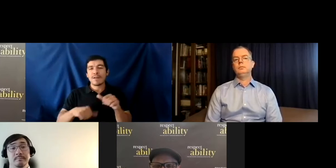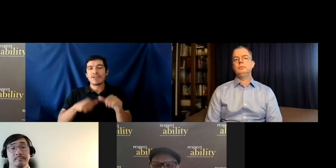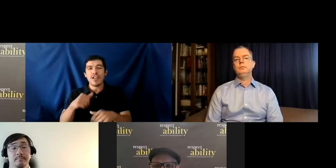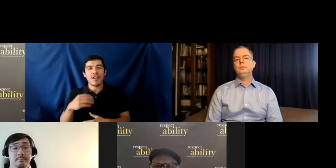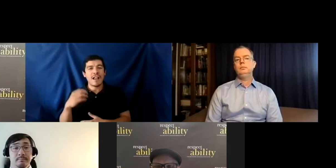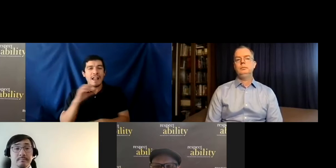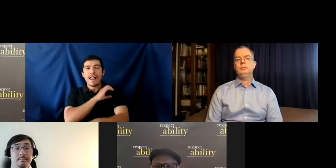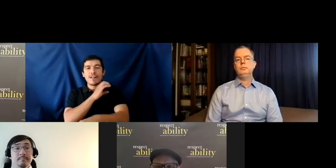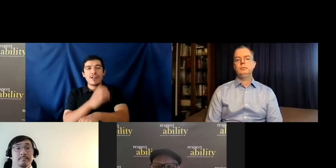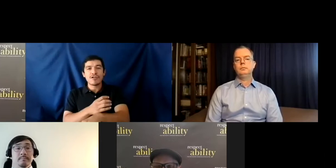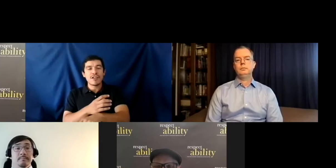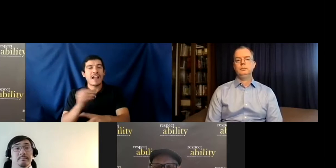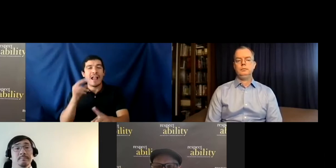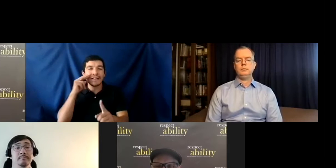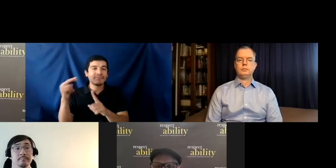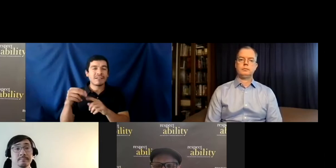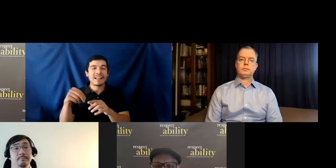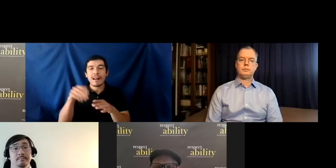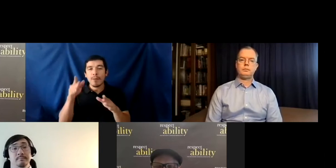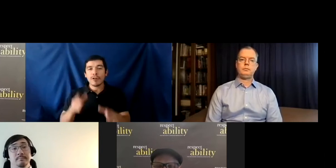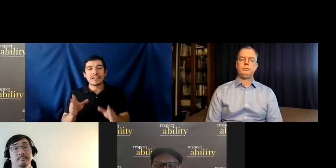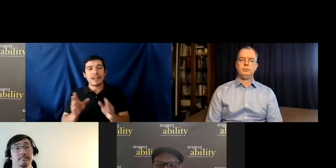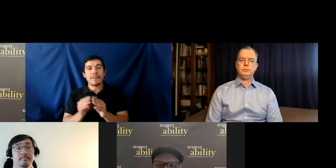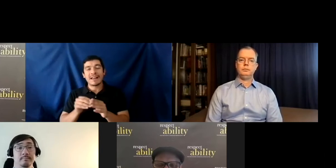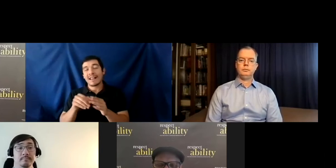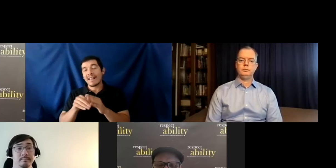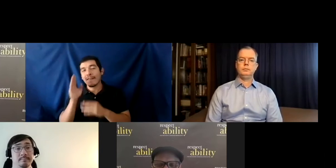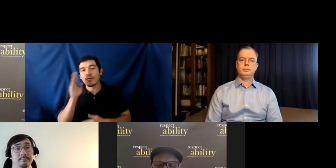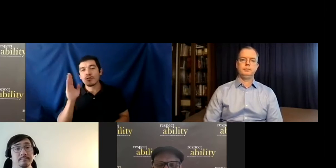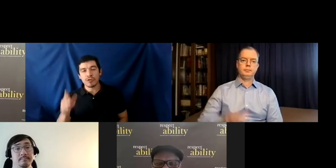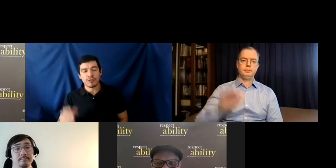insight through in-person meetings at some future point.